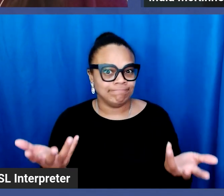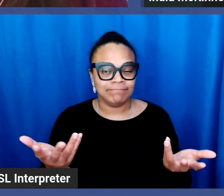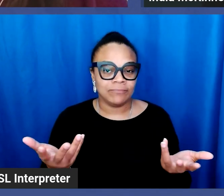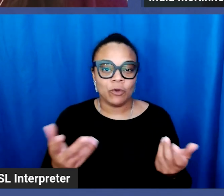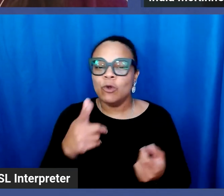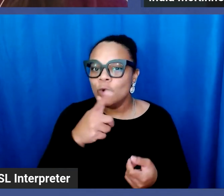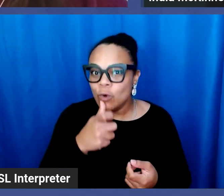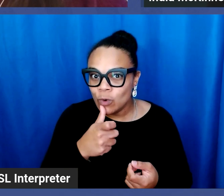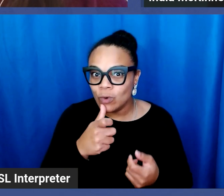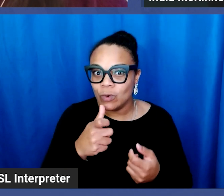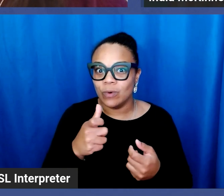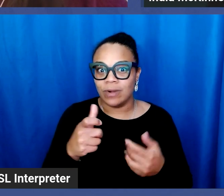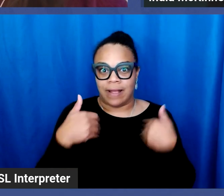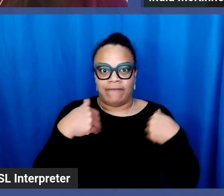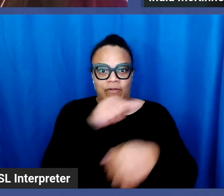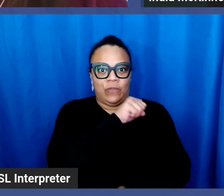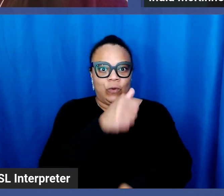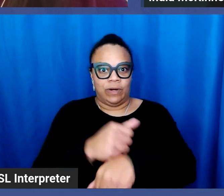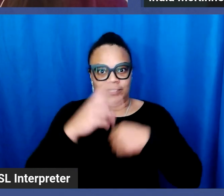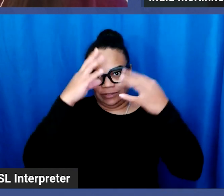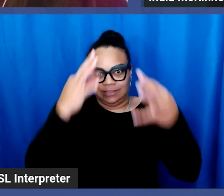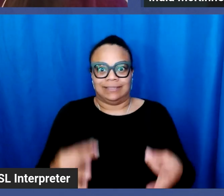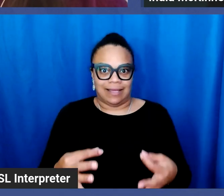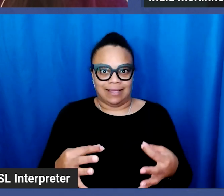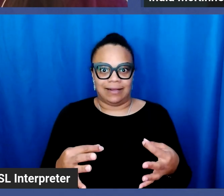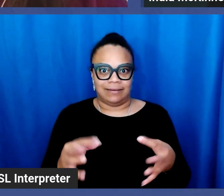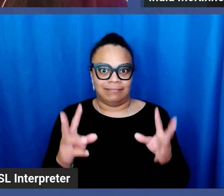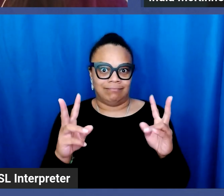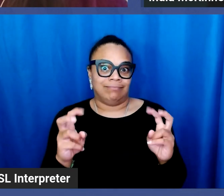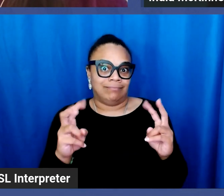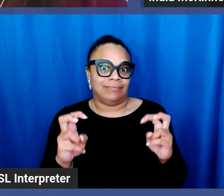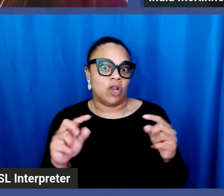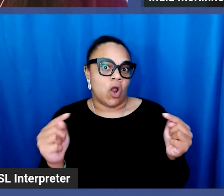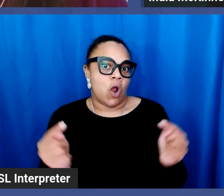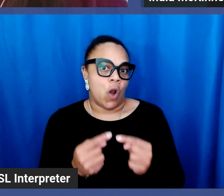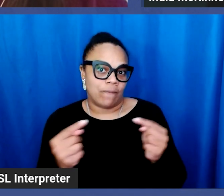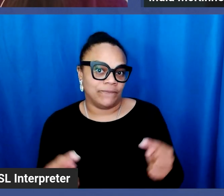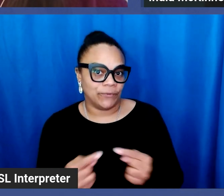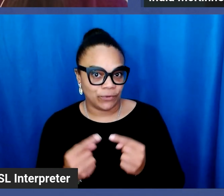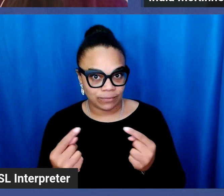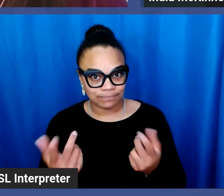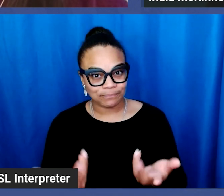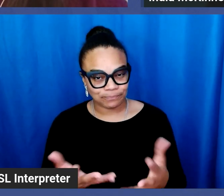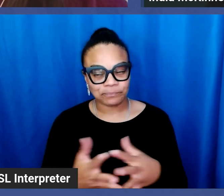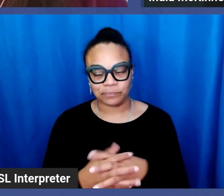it's who gets to decide what is harmful. Right. And that's